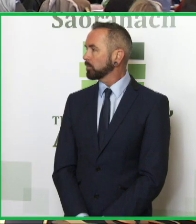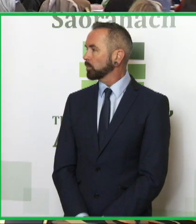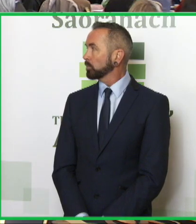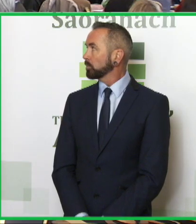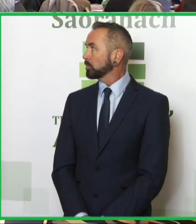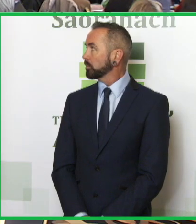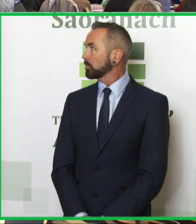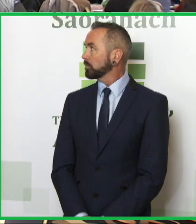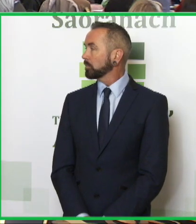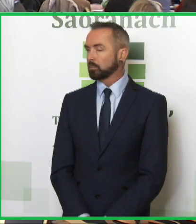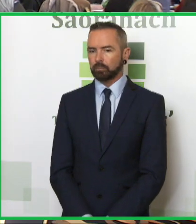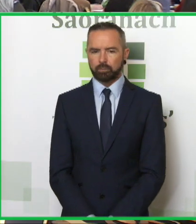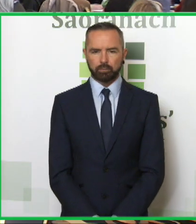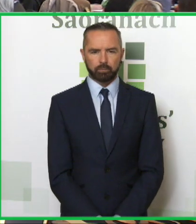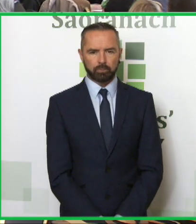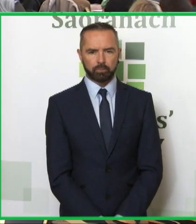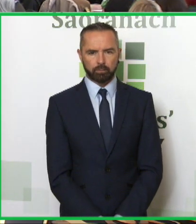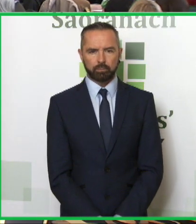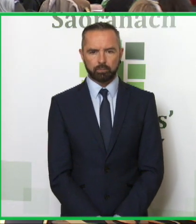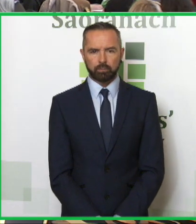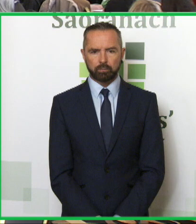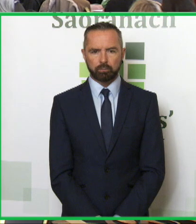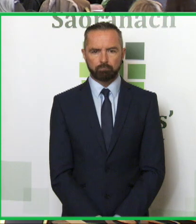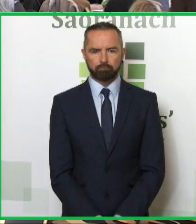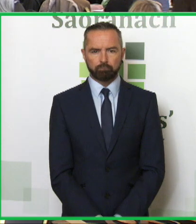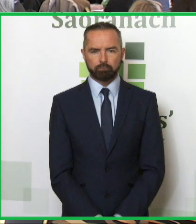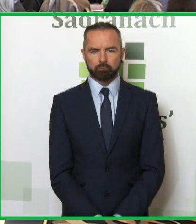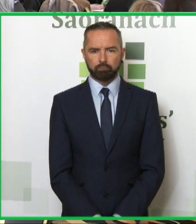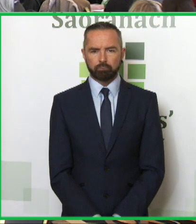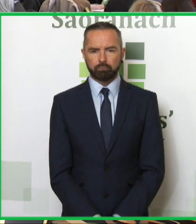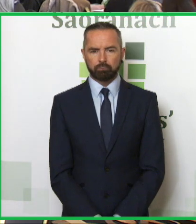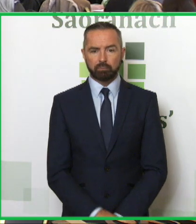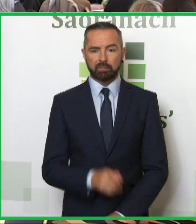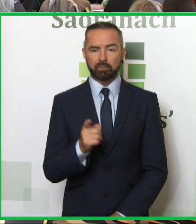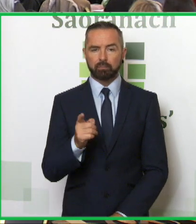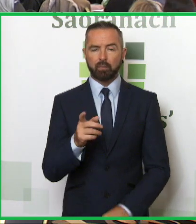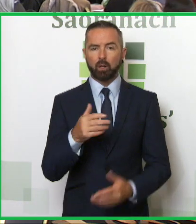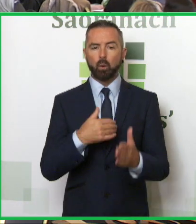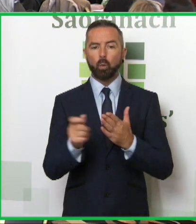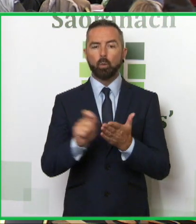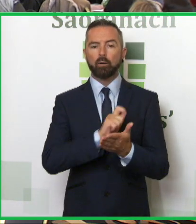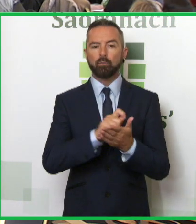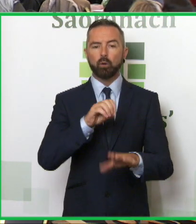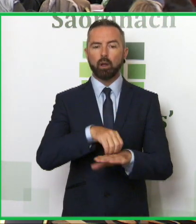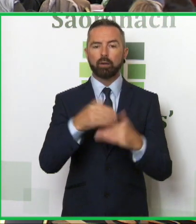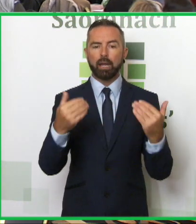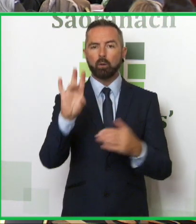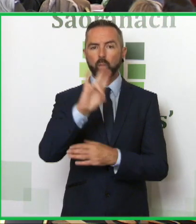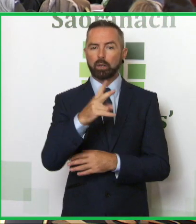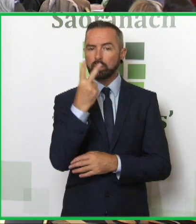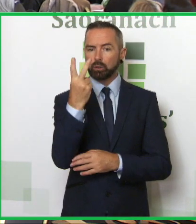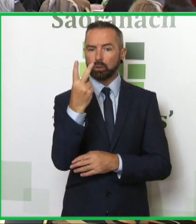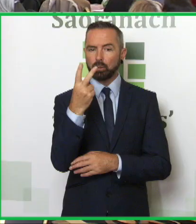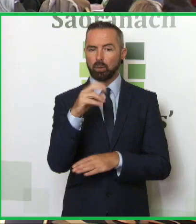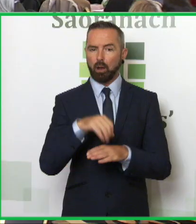So you can see that this is one of the, so what we're voting on now is question 2.1, retain the